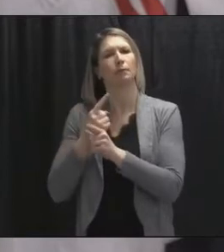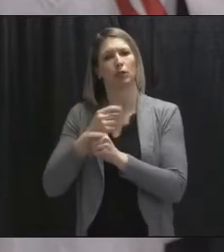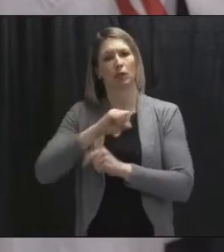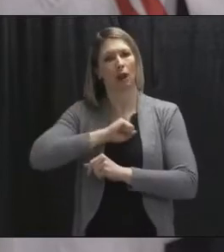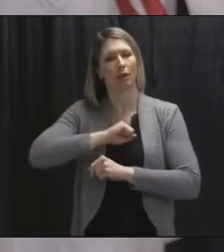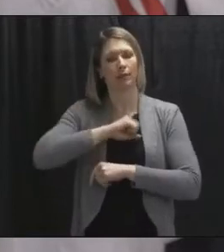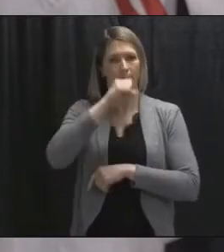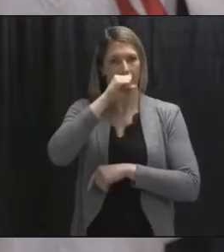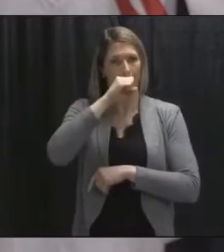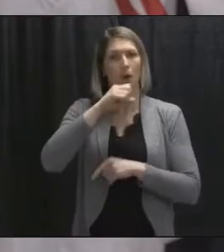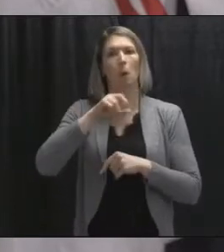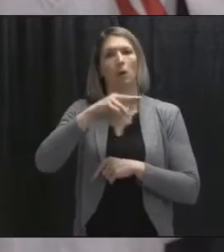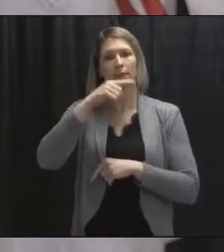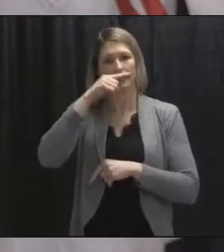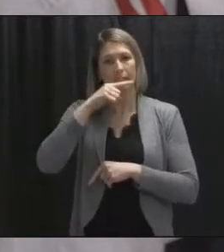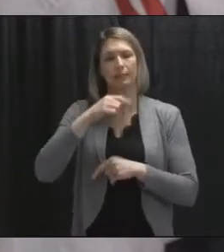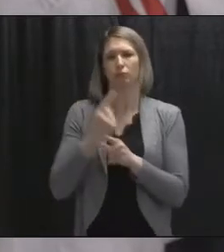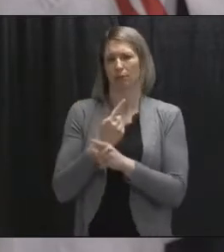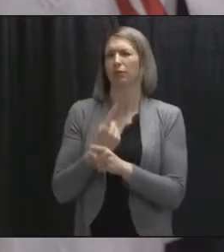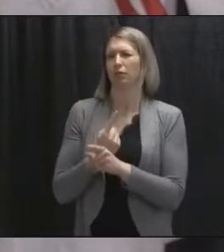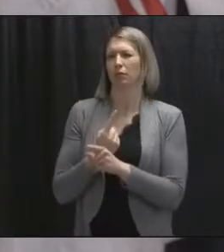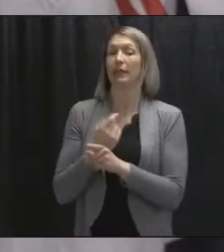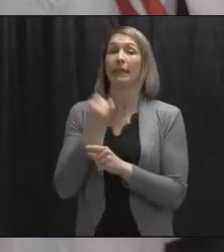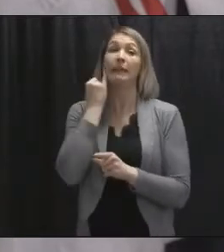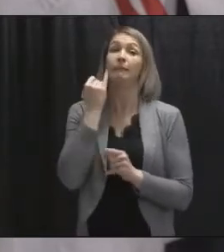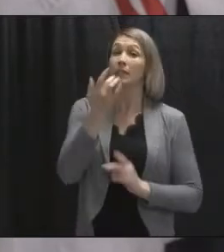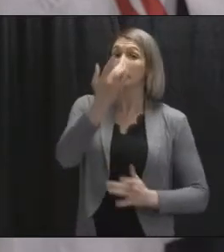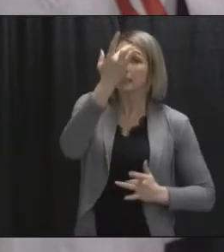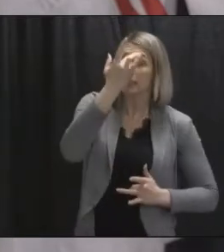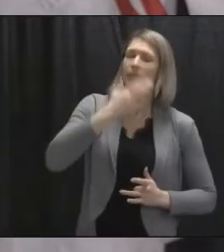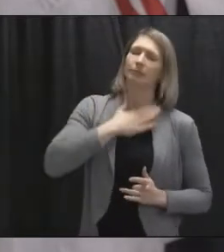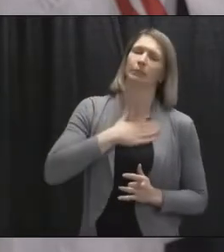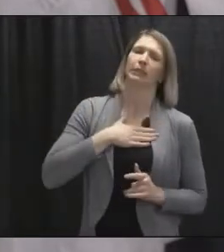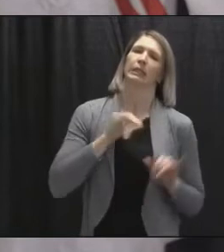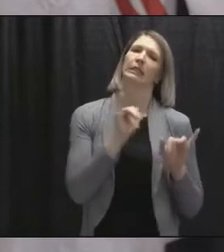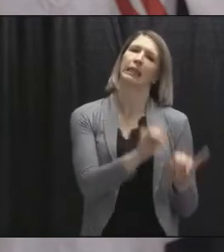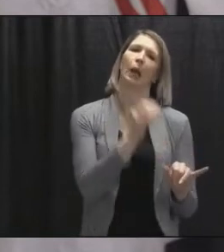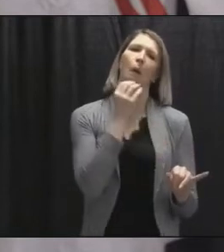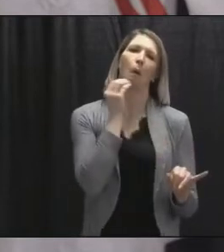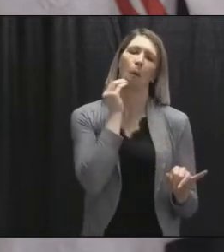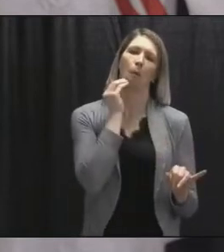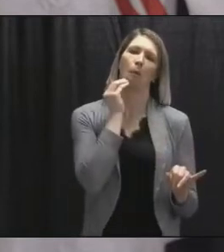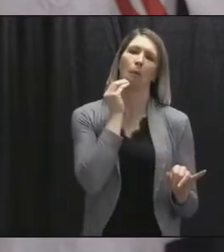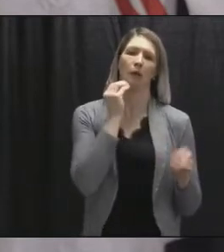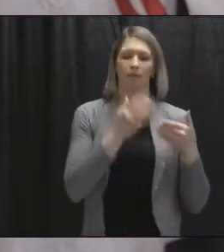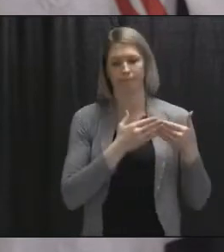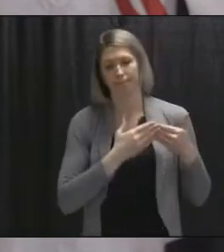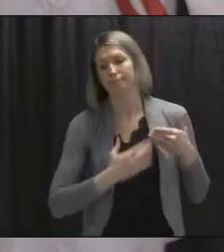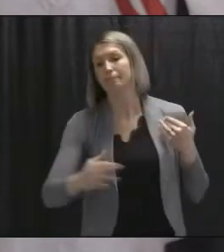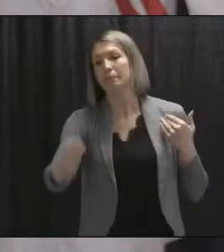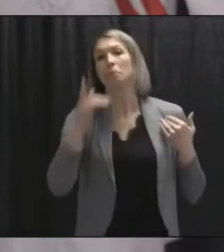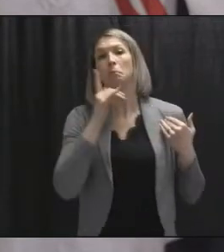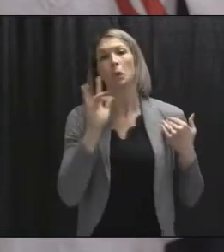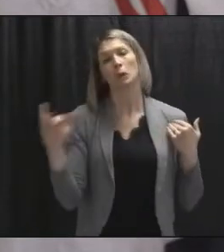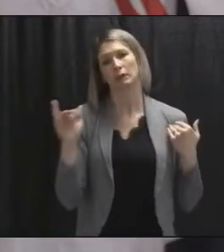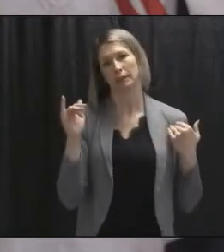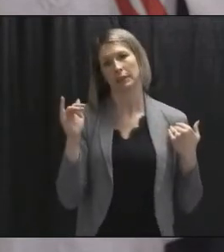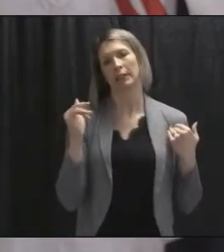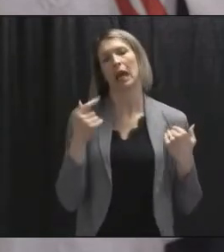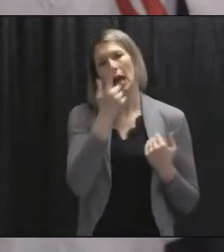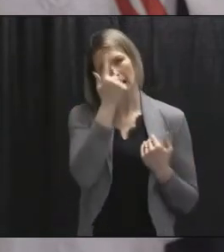please remember to stay home if you're feeling unwell. Our collective actions will have a significant impact on how COVID-19 progresses in this